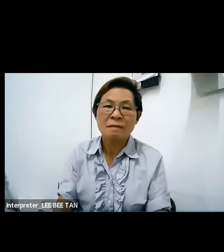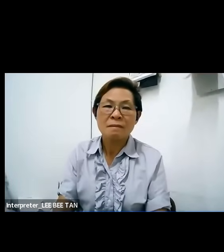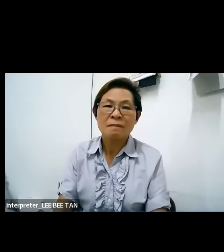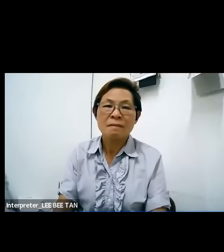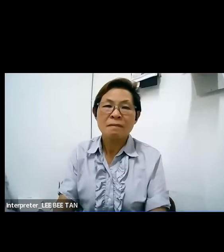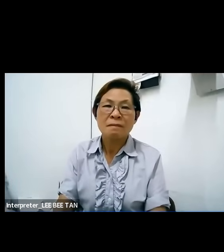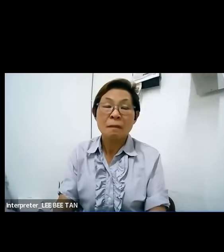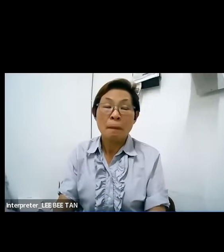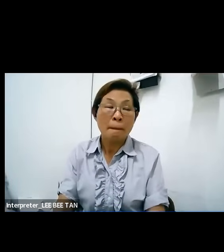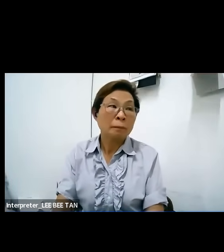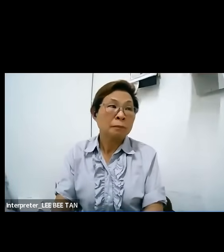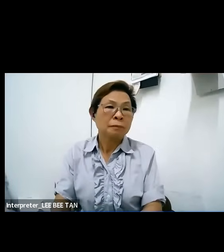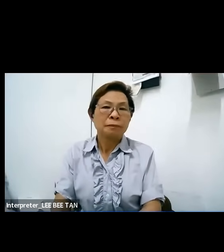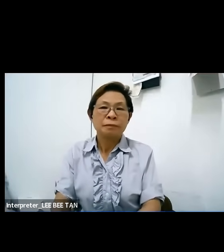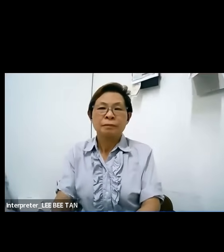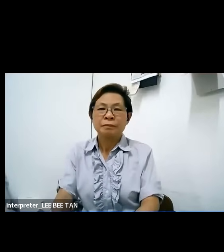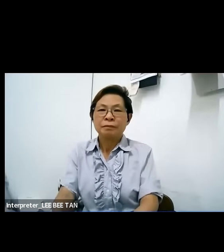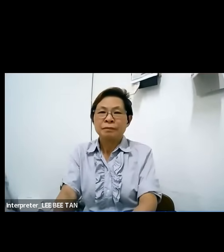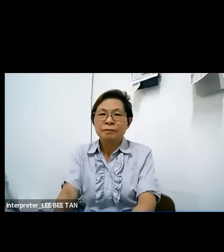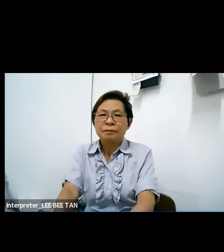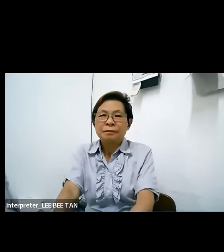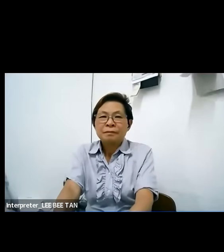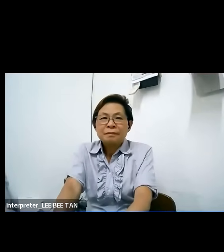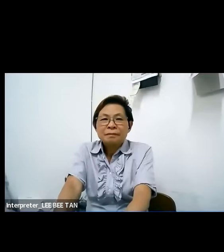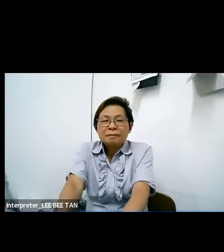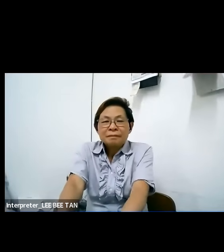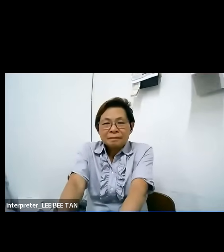Okay. Technical hitch.